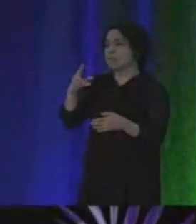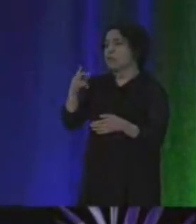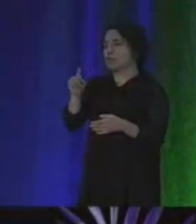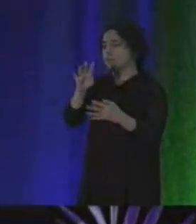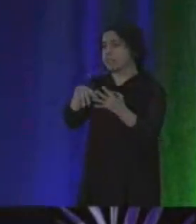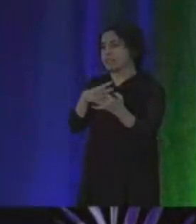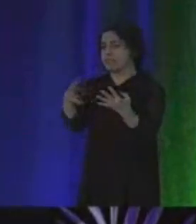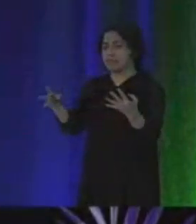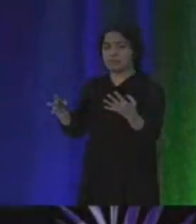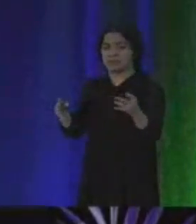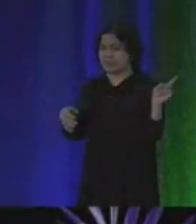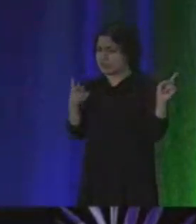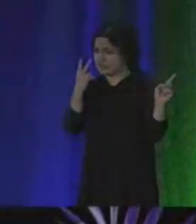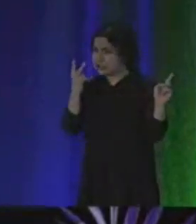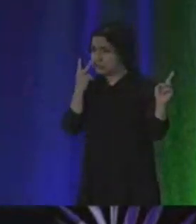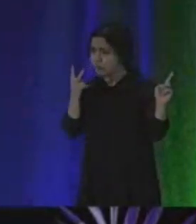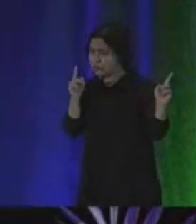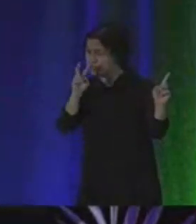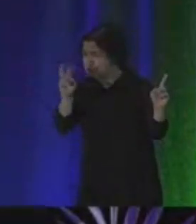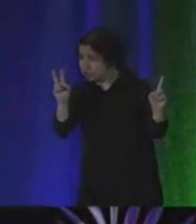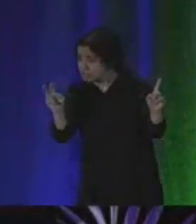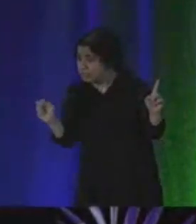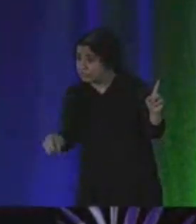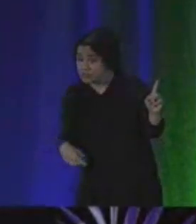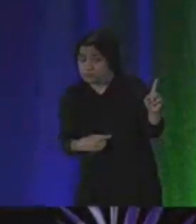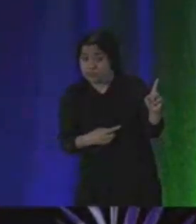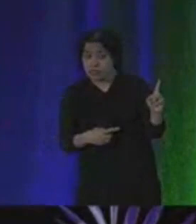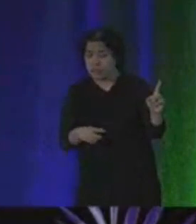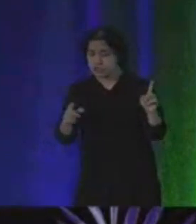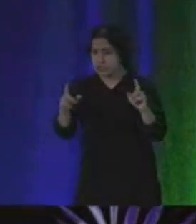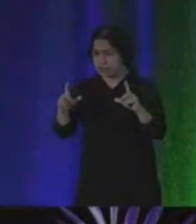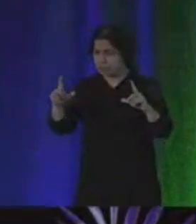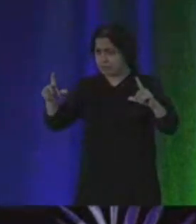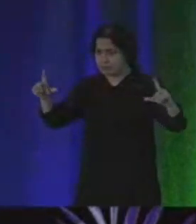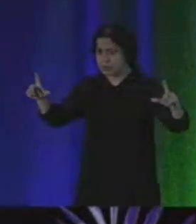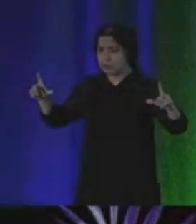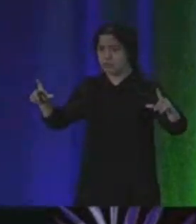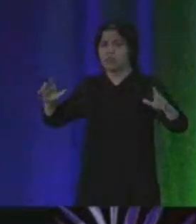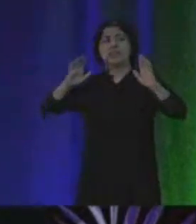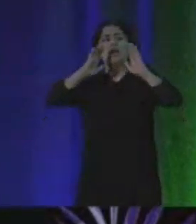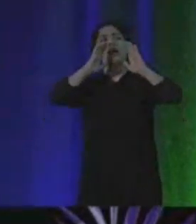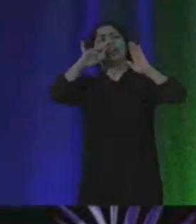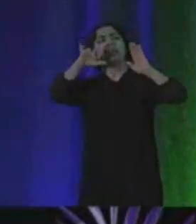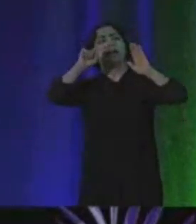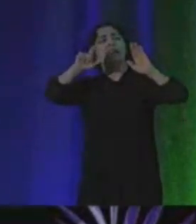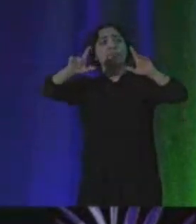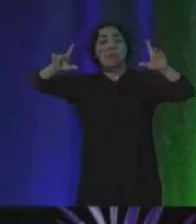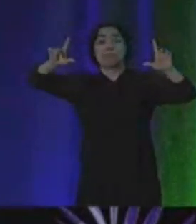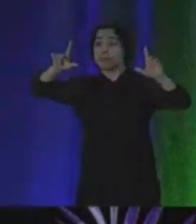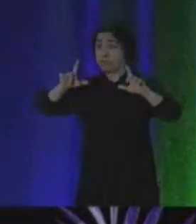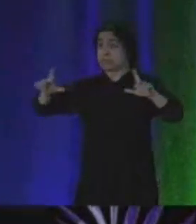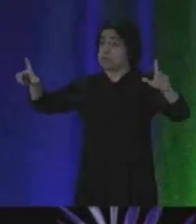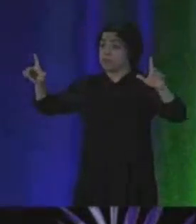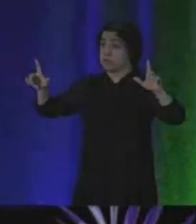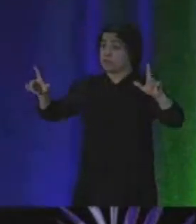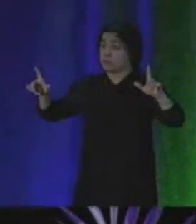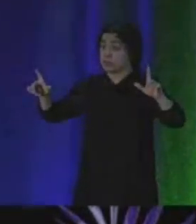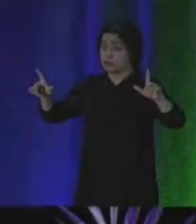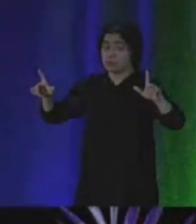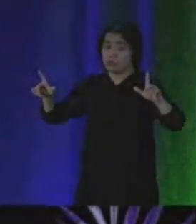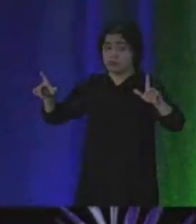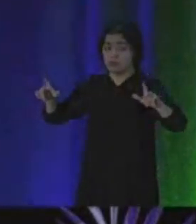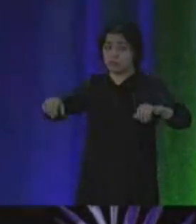Is this all visible? Everybody can read that? Should I bump it a little? Are we good? Bump it just to